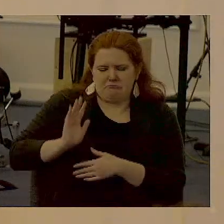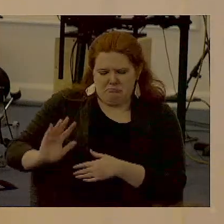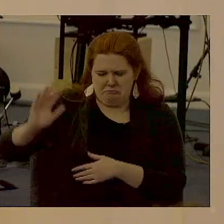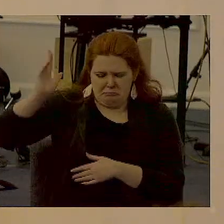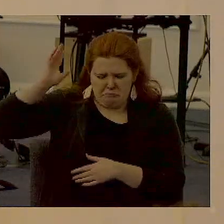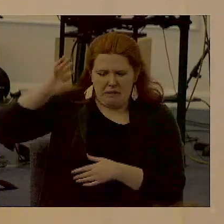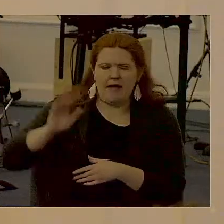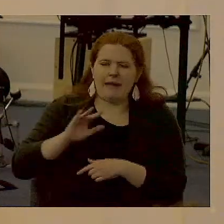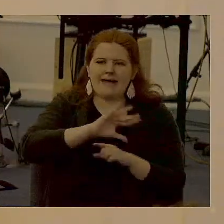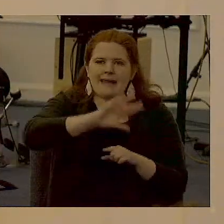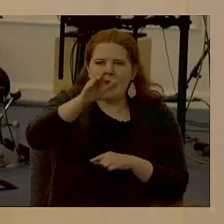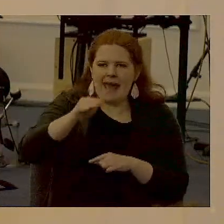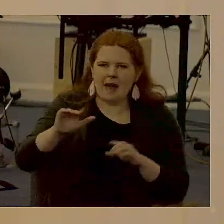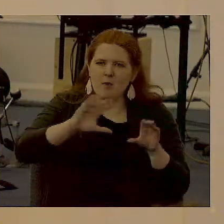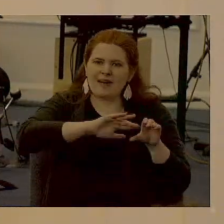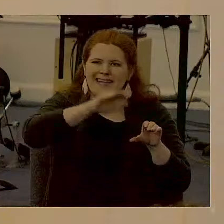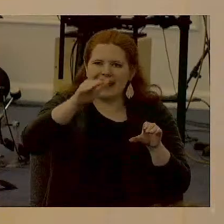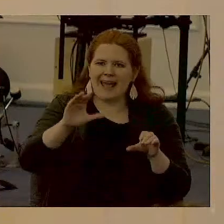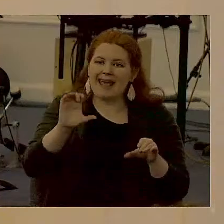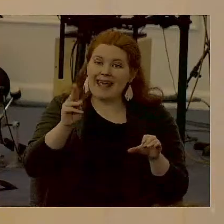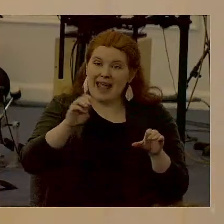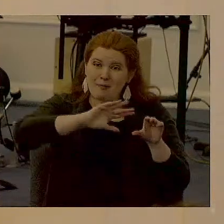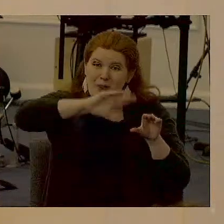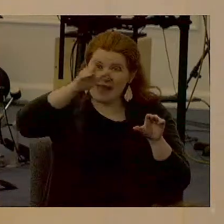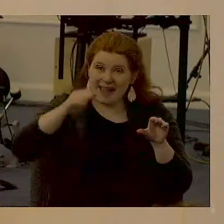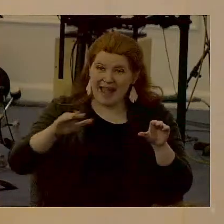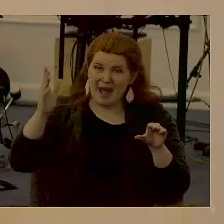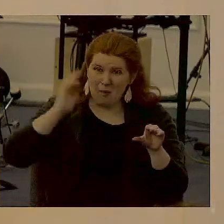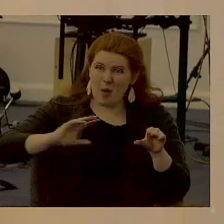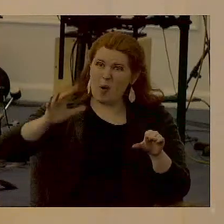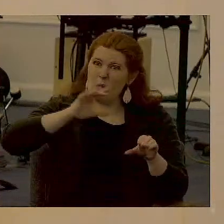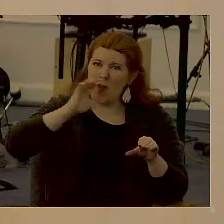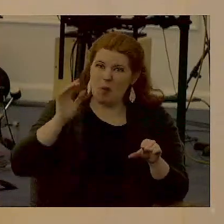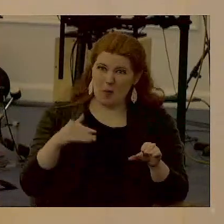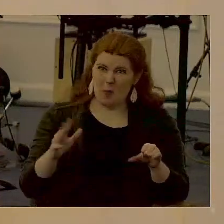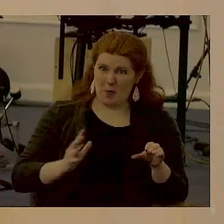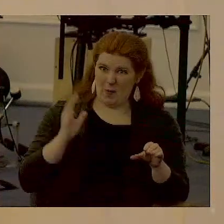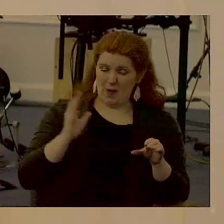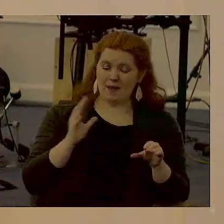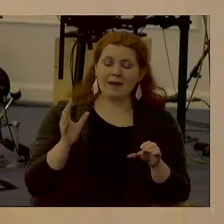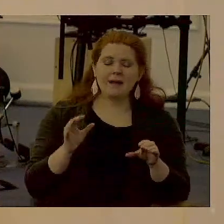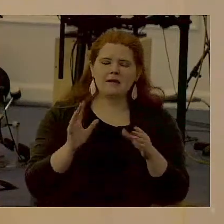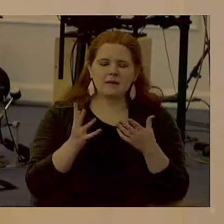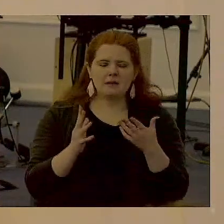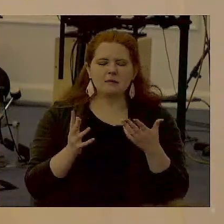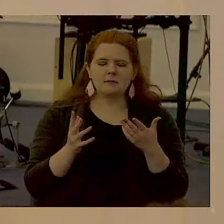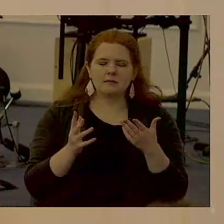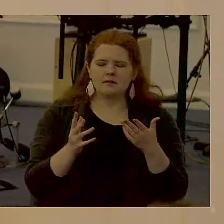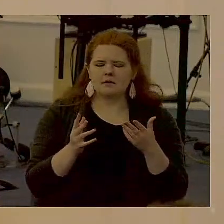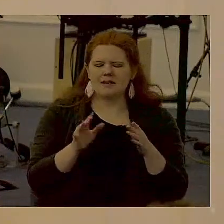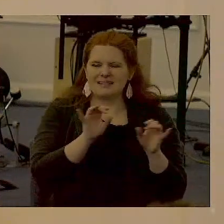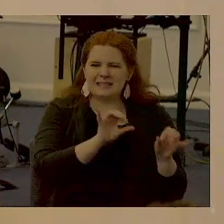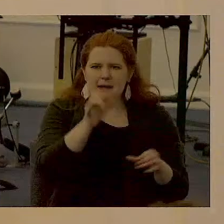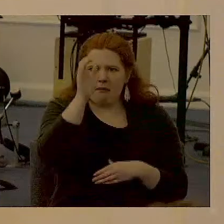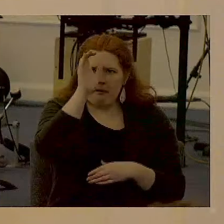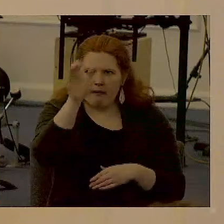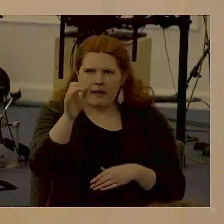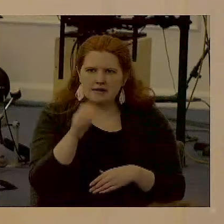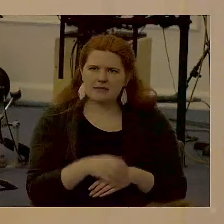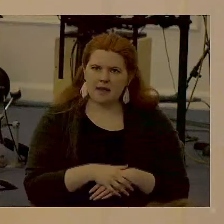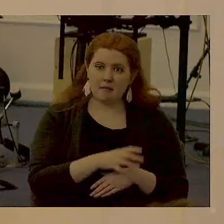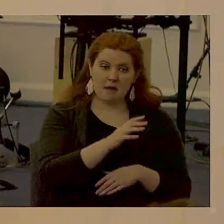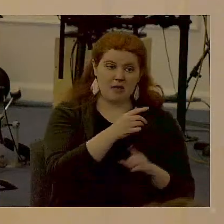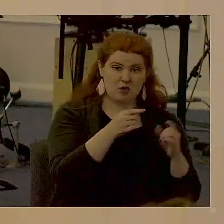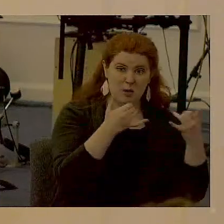role. Camels were the ancient Near Eastern equivalent of the luxury pickup